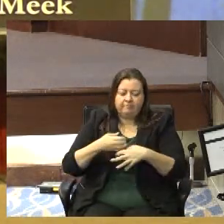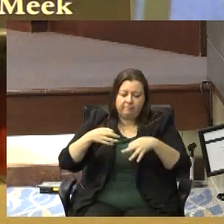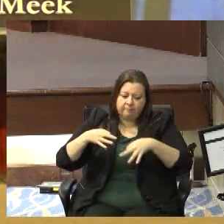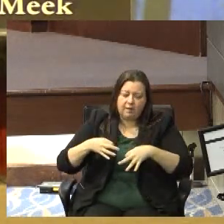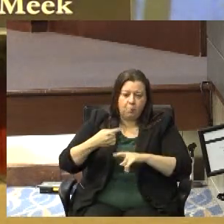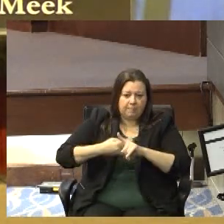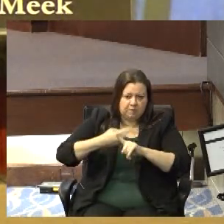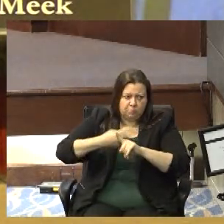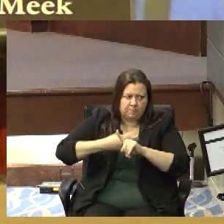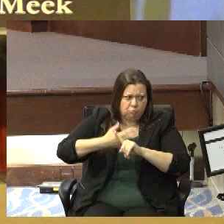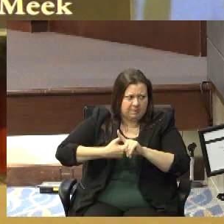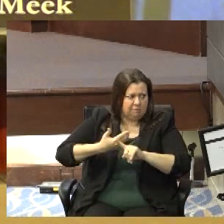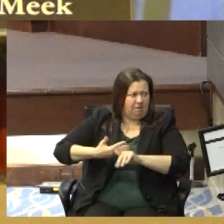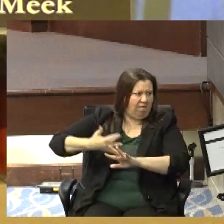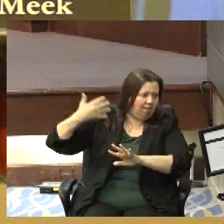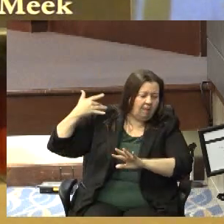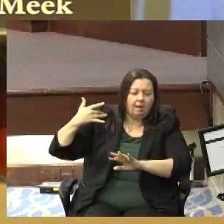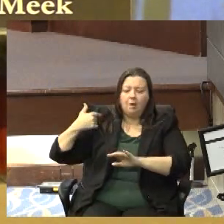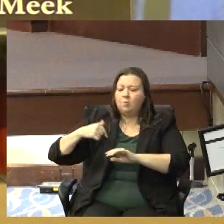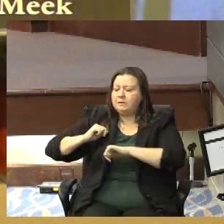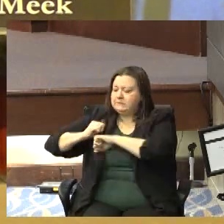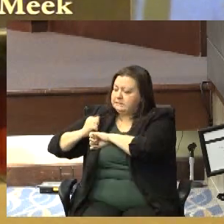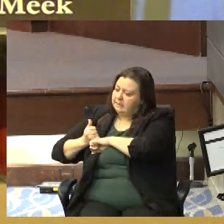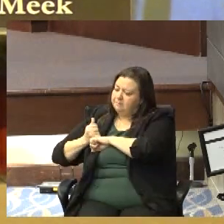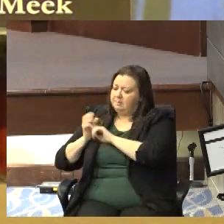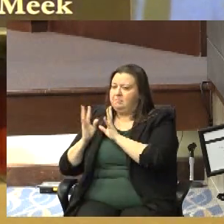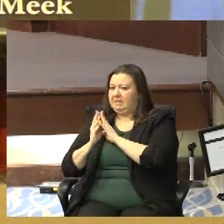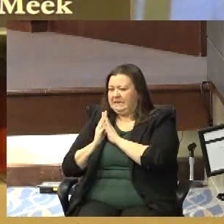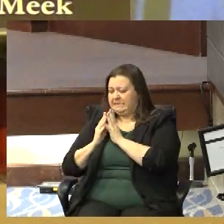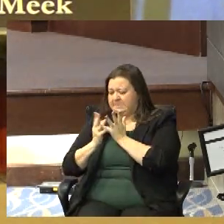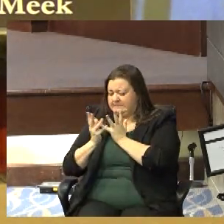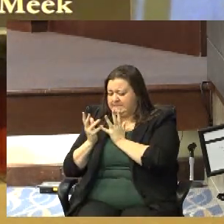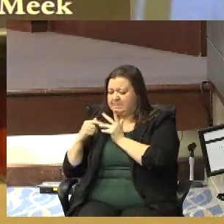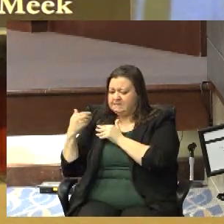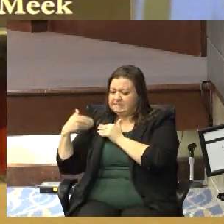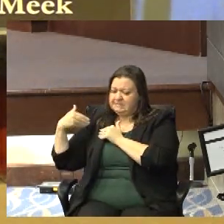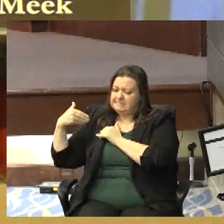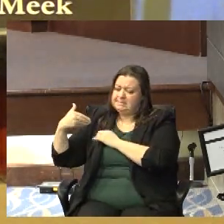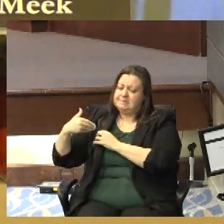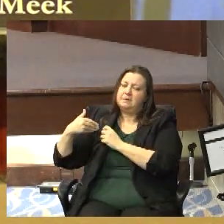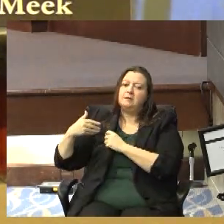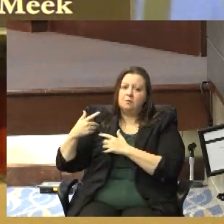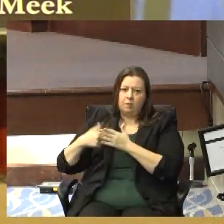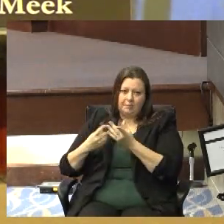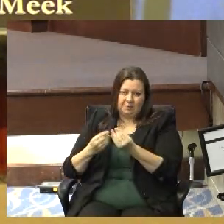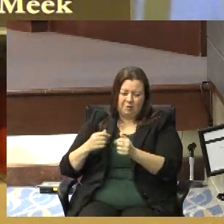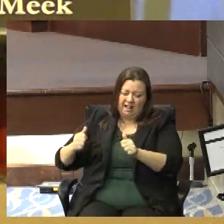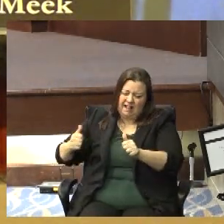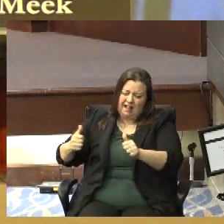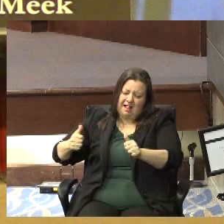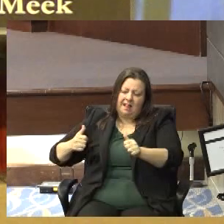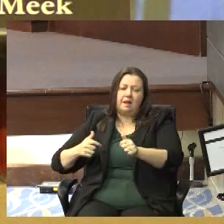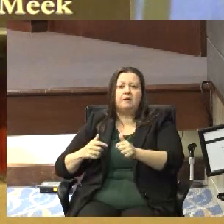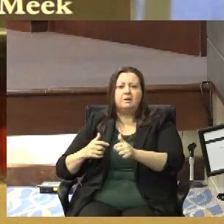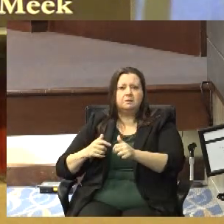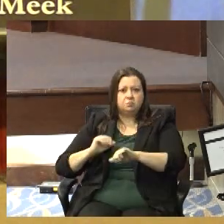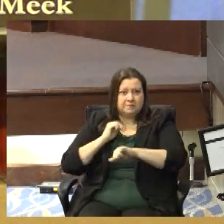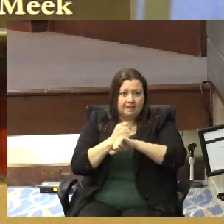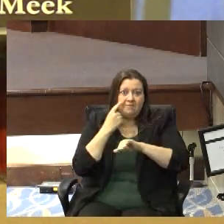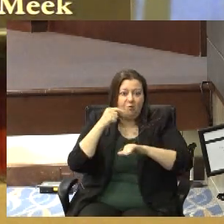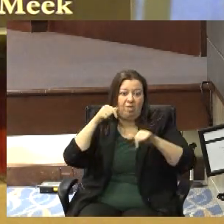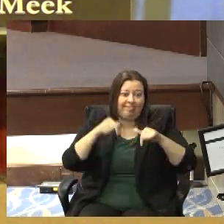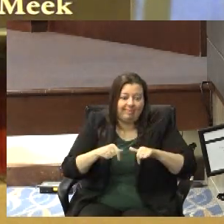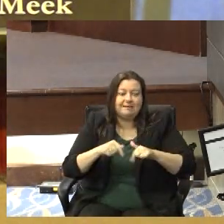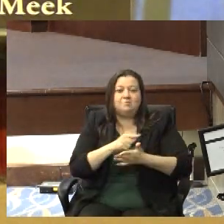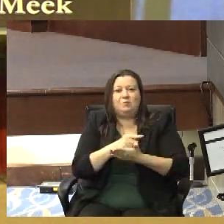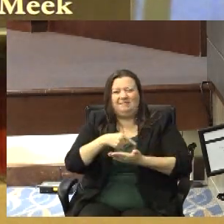and months ago at a city-county intergovernmental meeting and have had some sense on all the work going on behind the scenes to ensure that